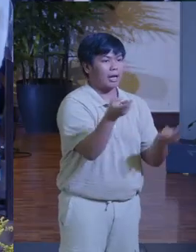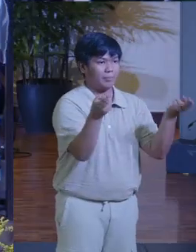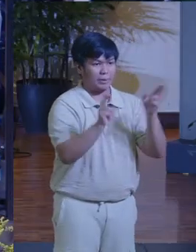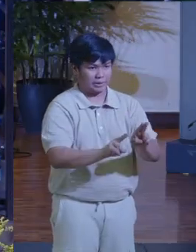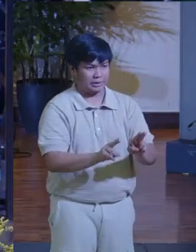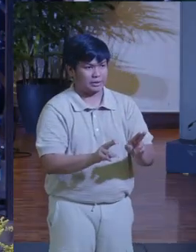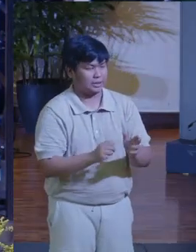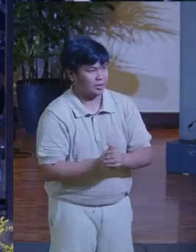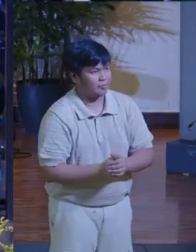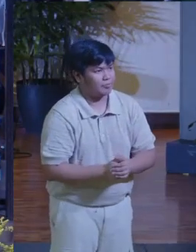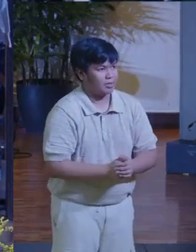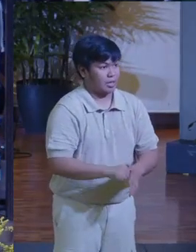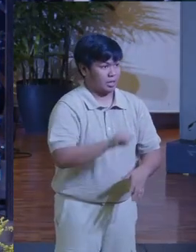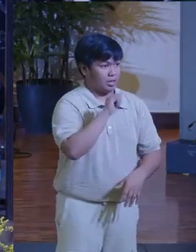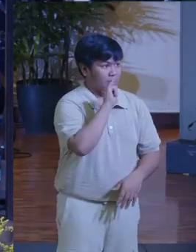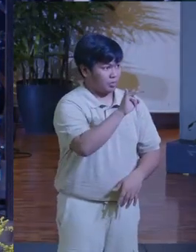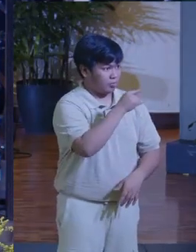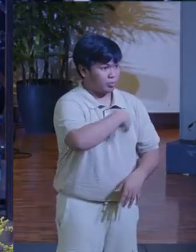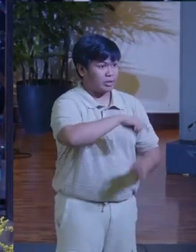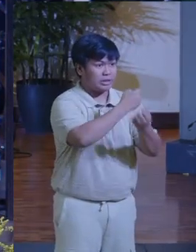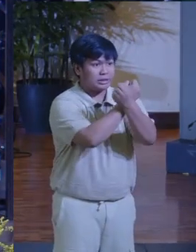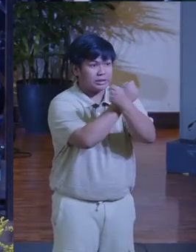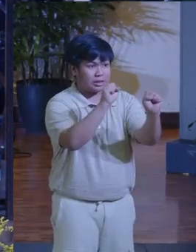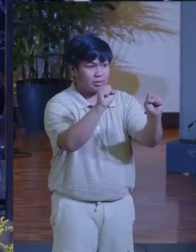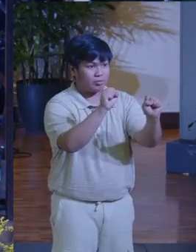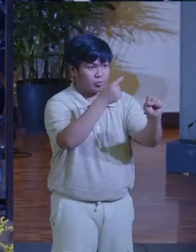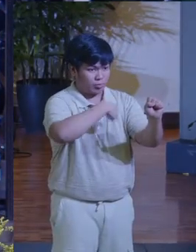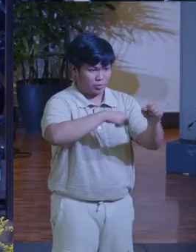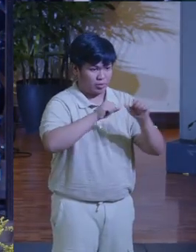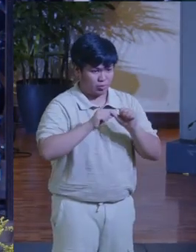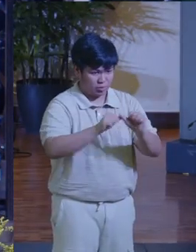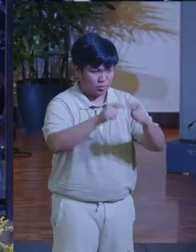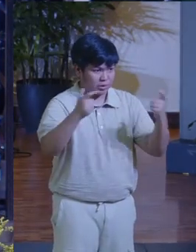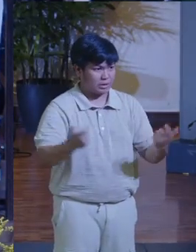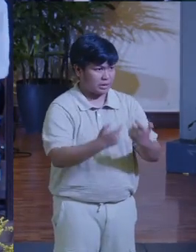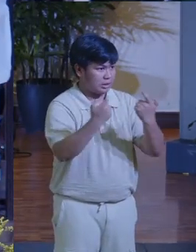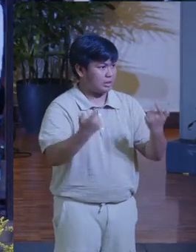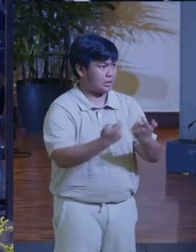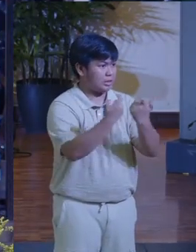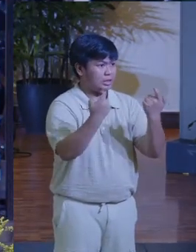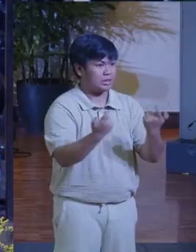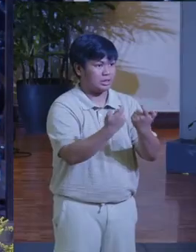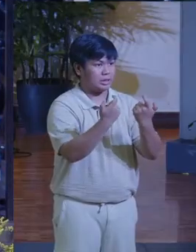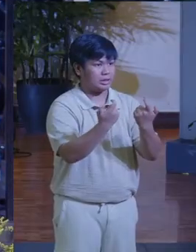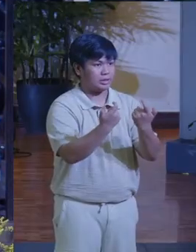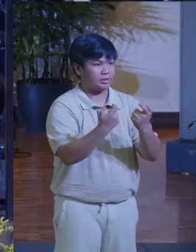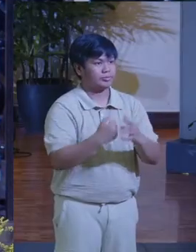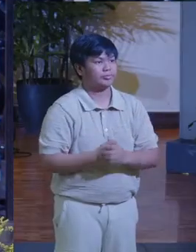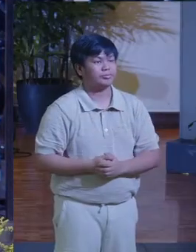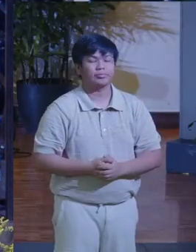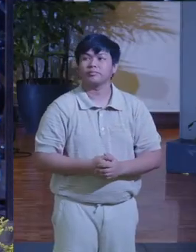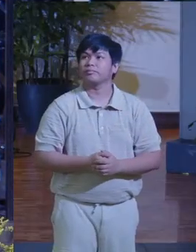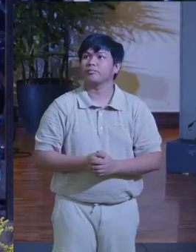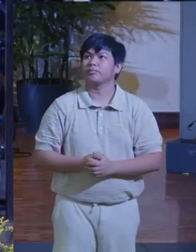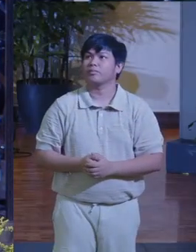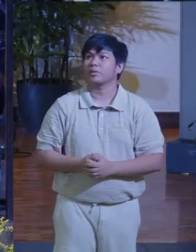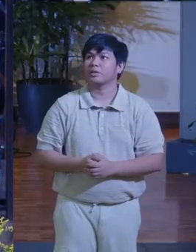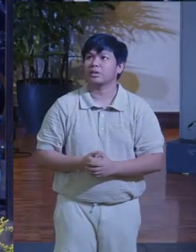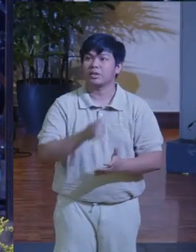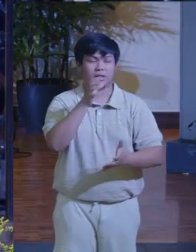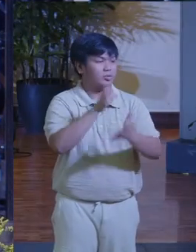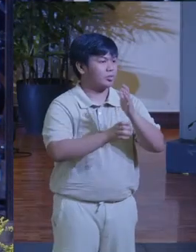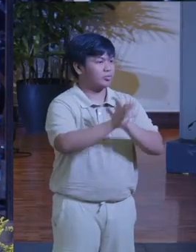we to continue in sin that grace may abound? Babalik ako ng isang verse sa